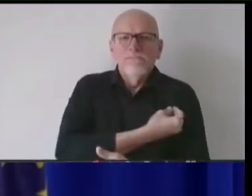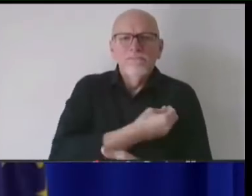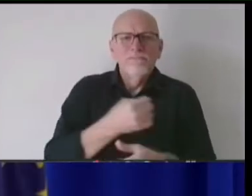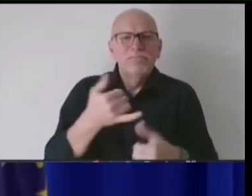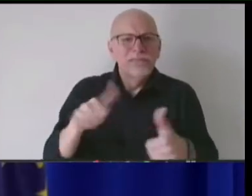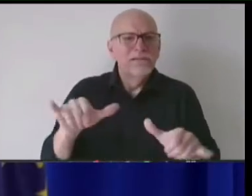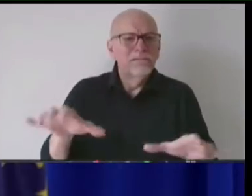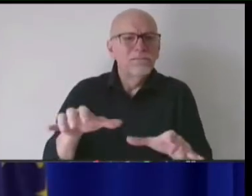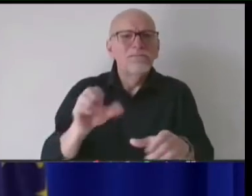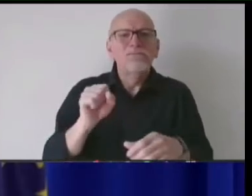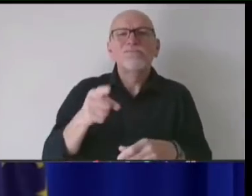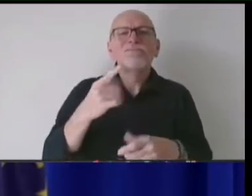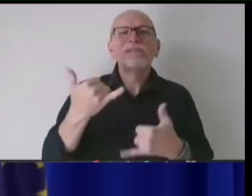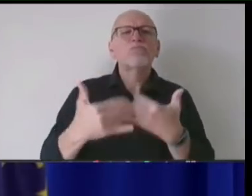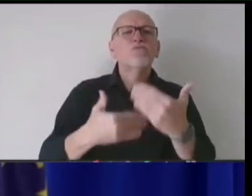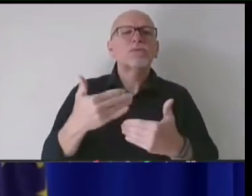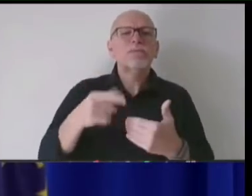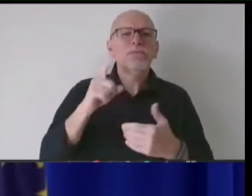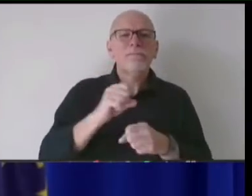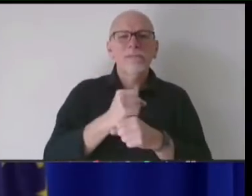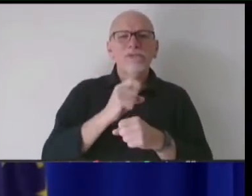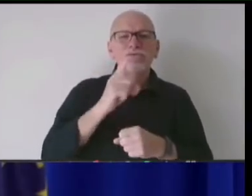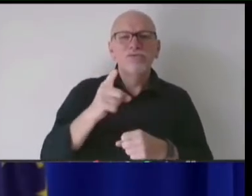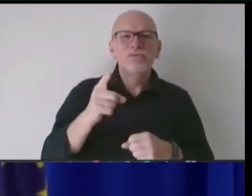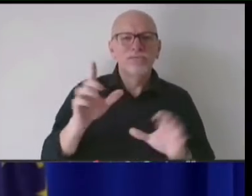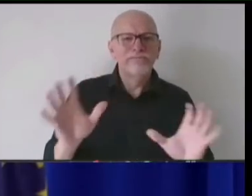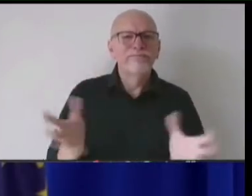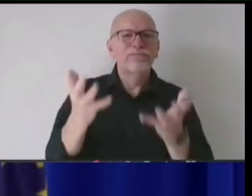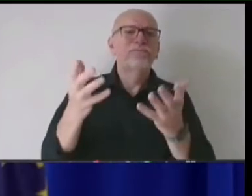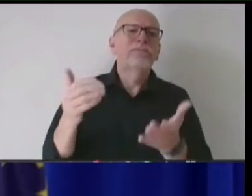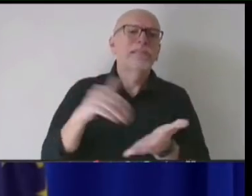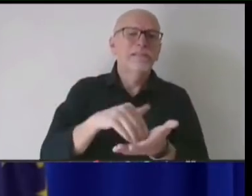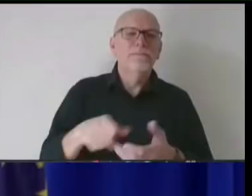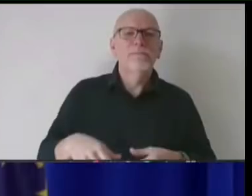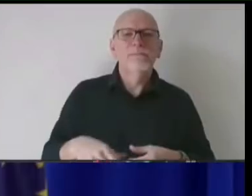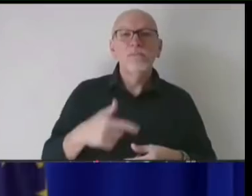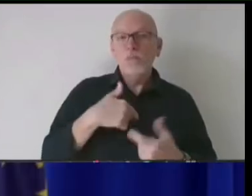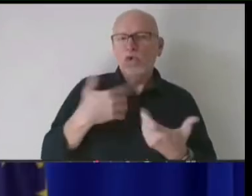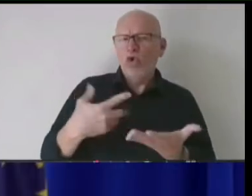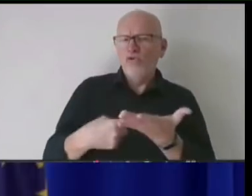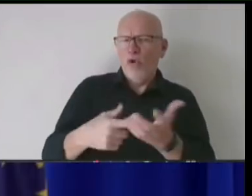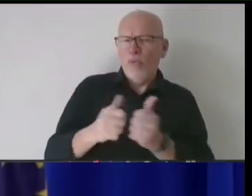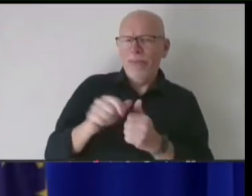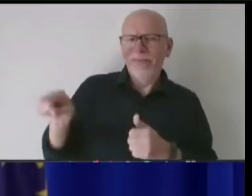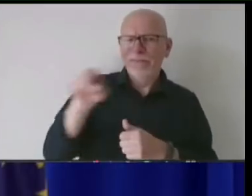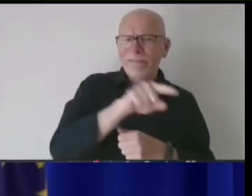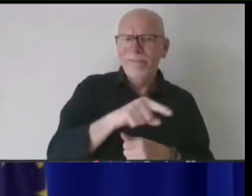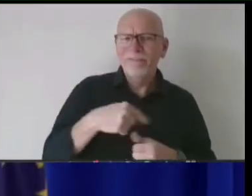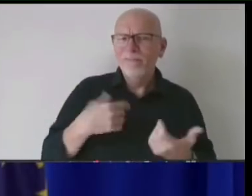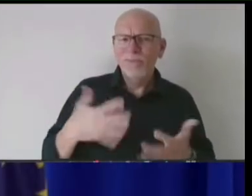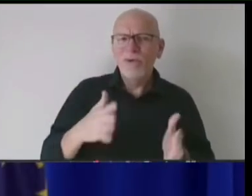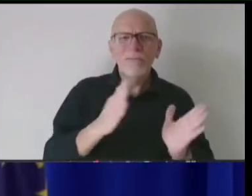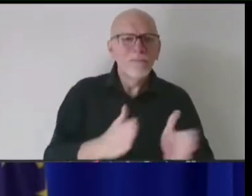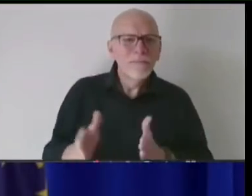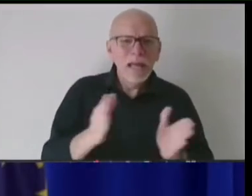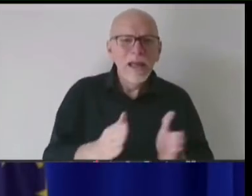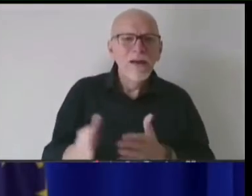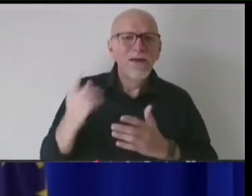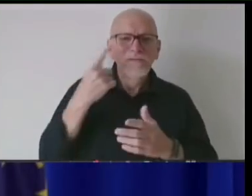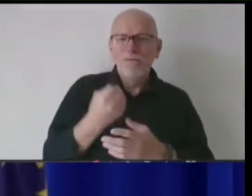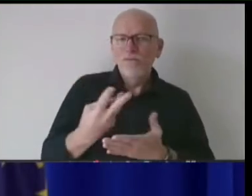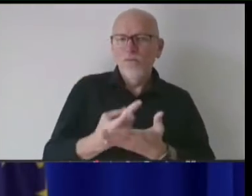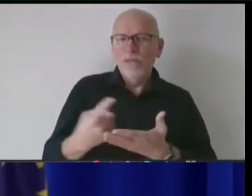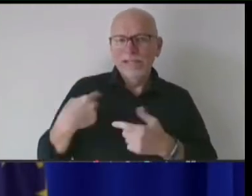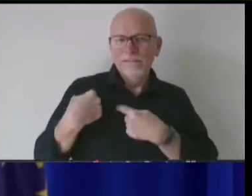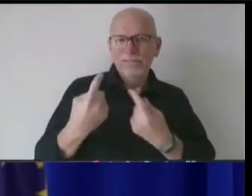a process of getting them to scale back up. We've already been talking to them. We've been having discussions, preparing, planning for several weeks now,